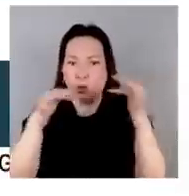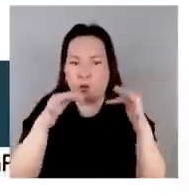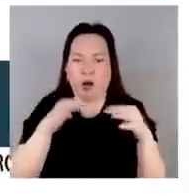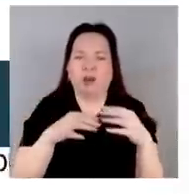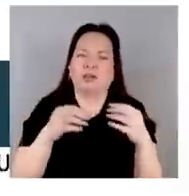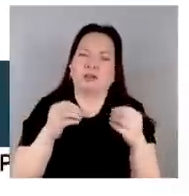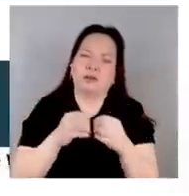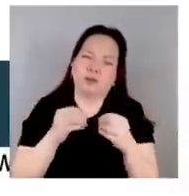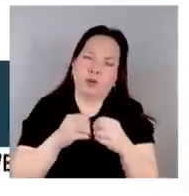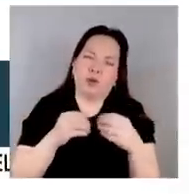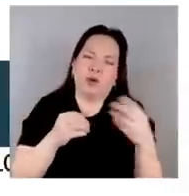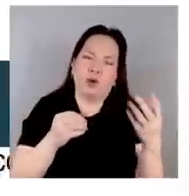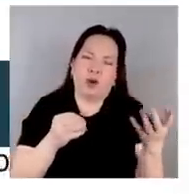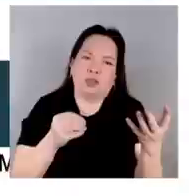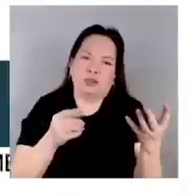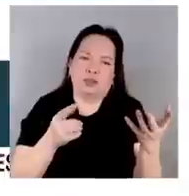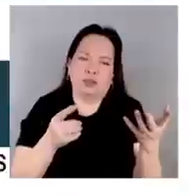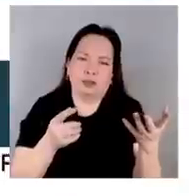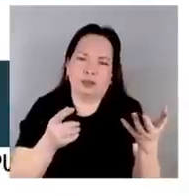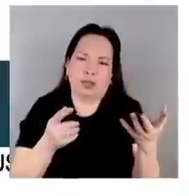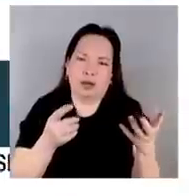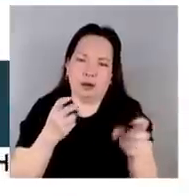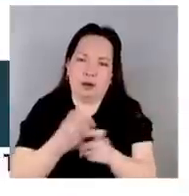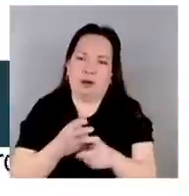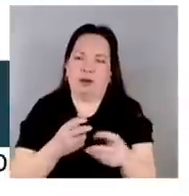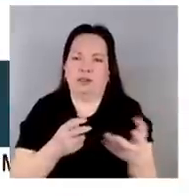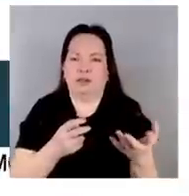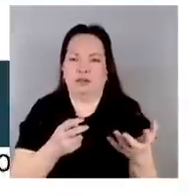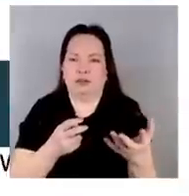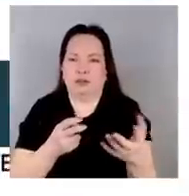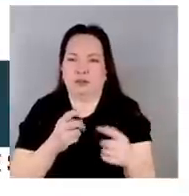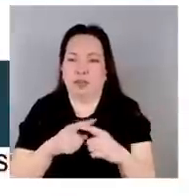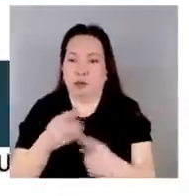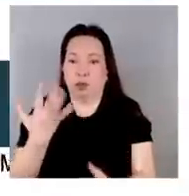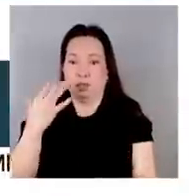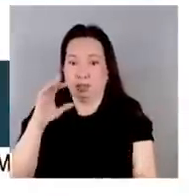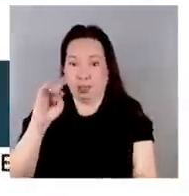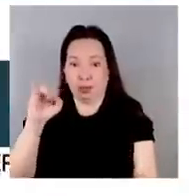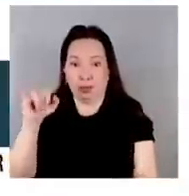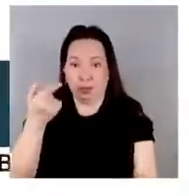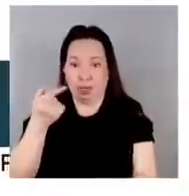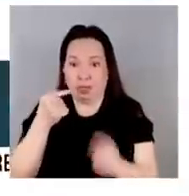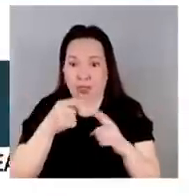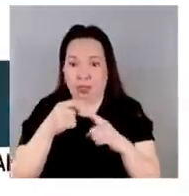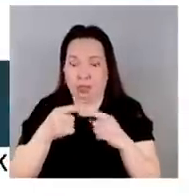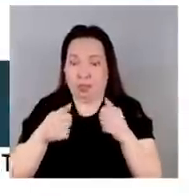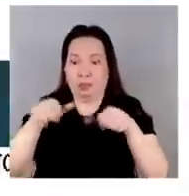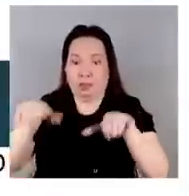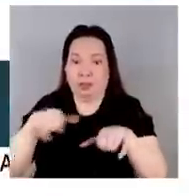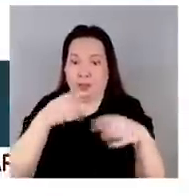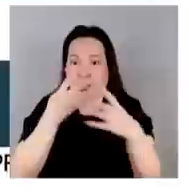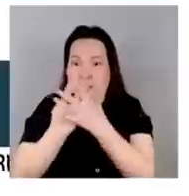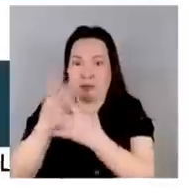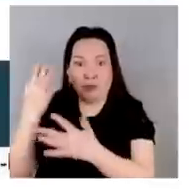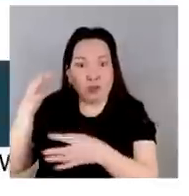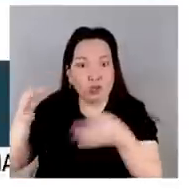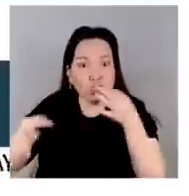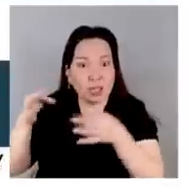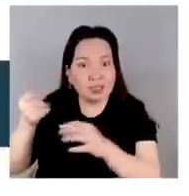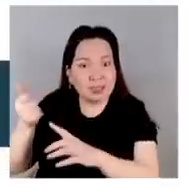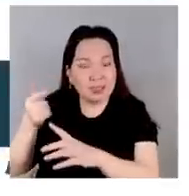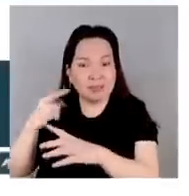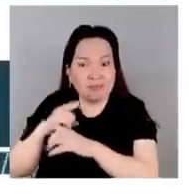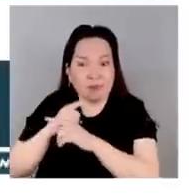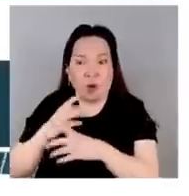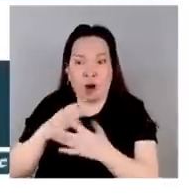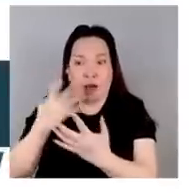members of civil society, a former justice minister, sitting in police detention because of her opposition and her attempts to hold the